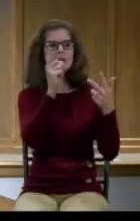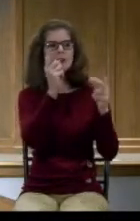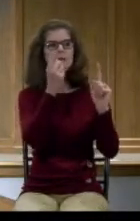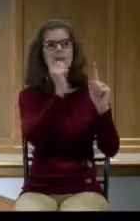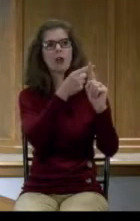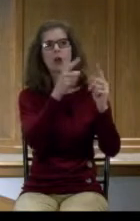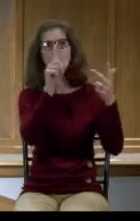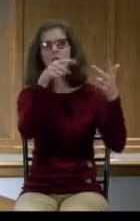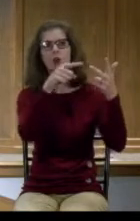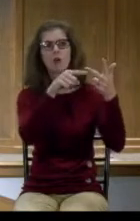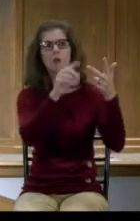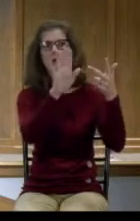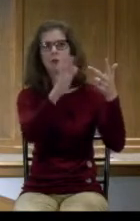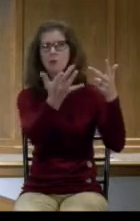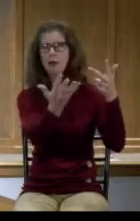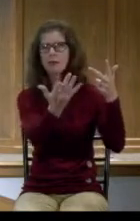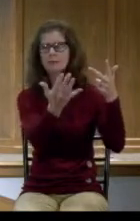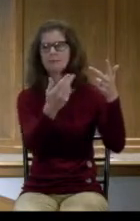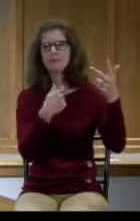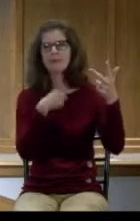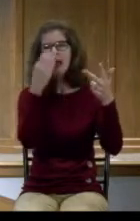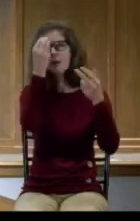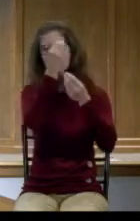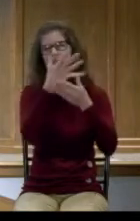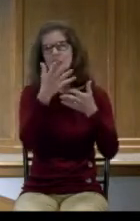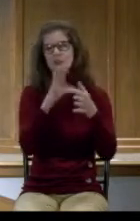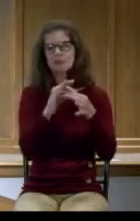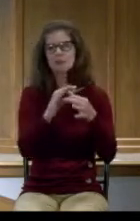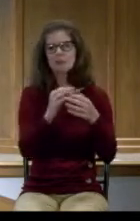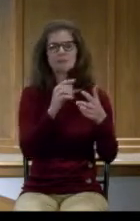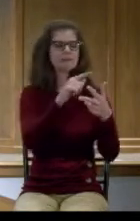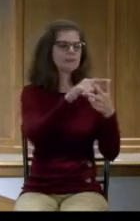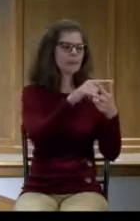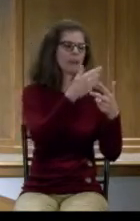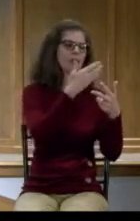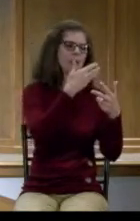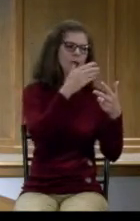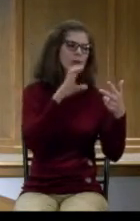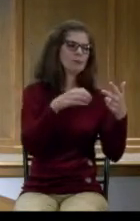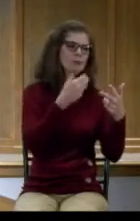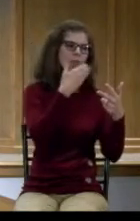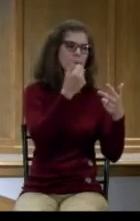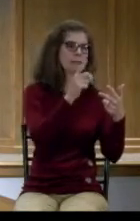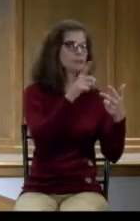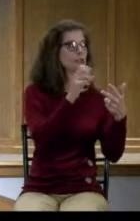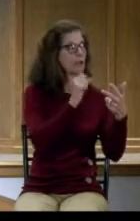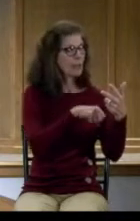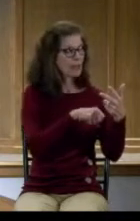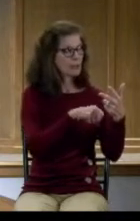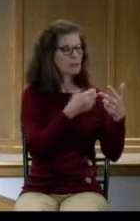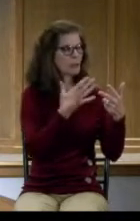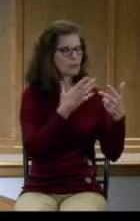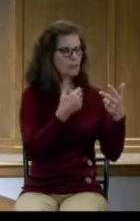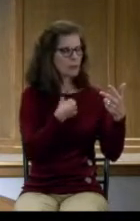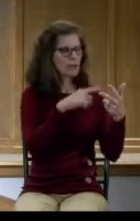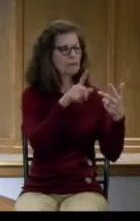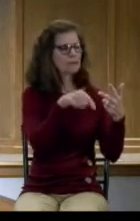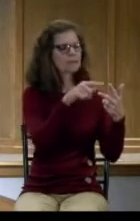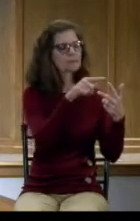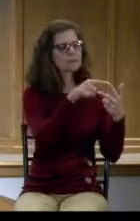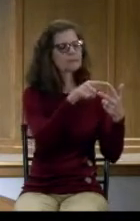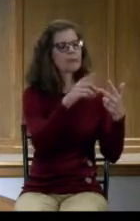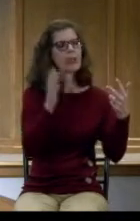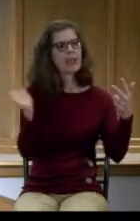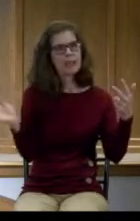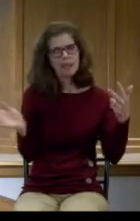goal, I want to share a story. So to review, first goal, do the best you can with what you have where you are. Second goal, maximize the spiritual potential in other